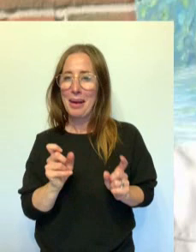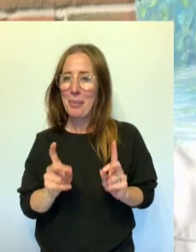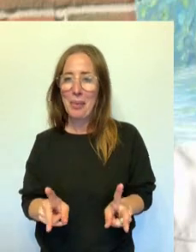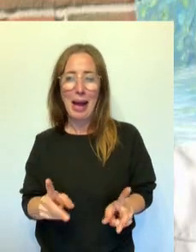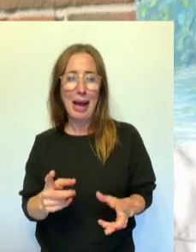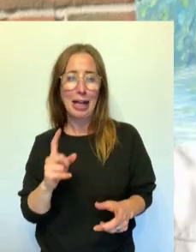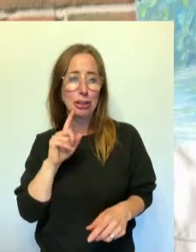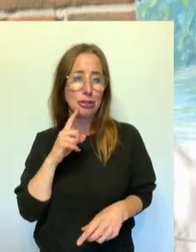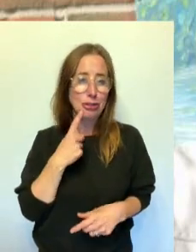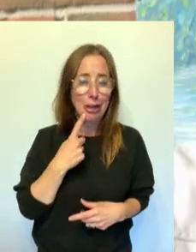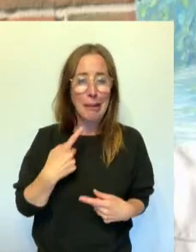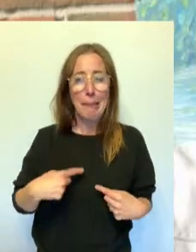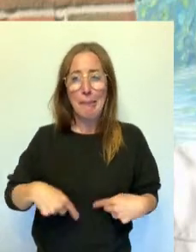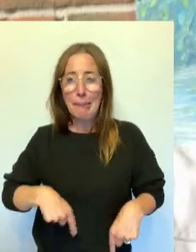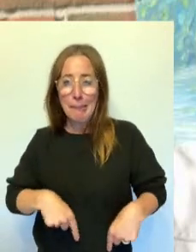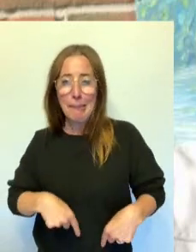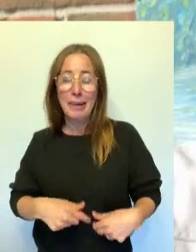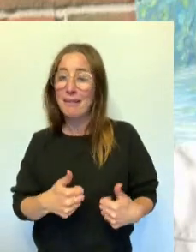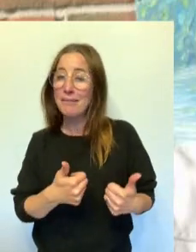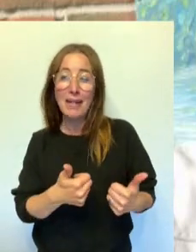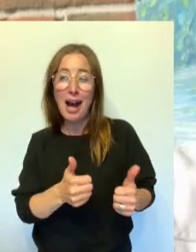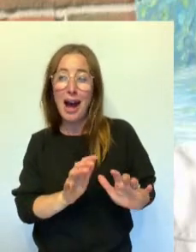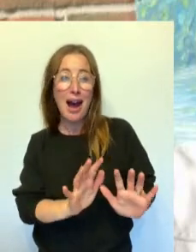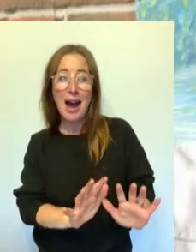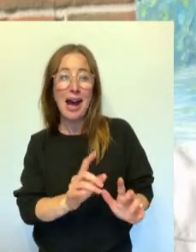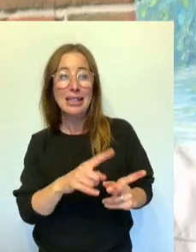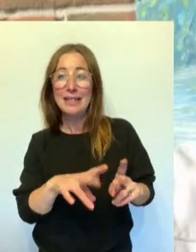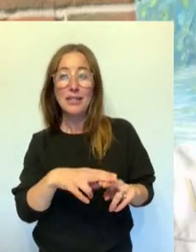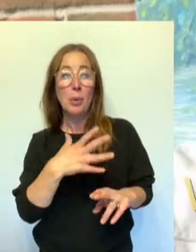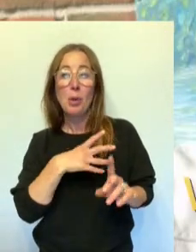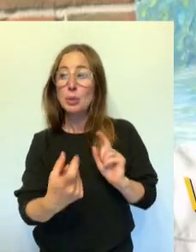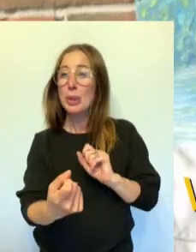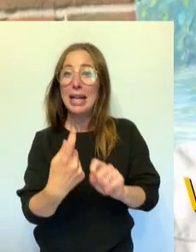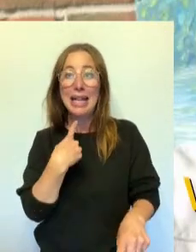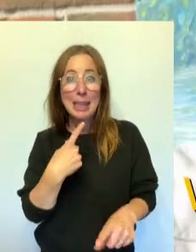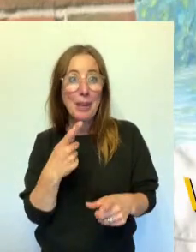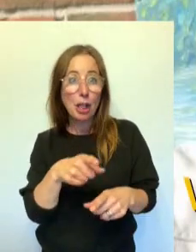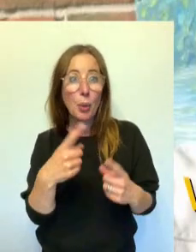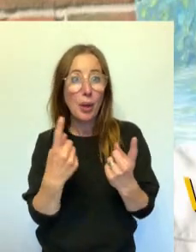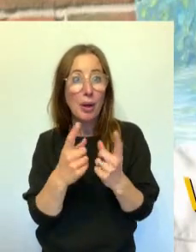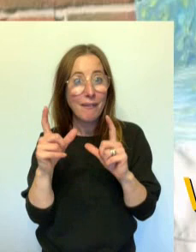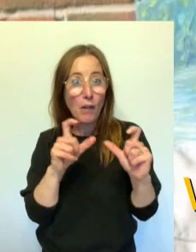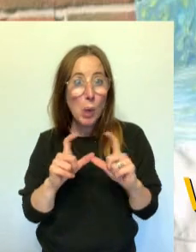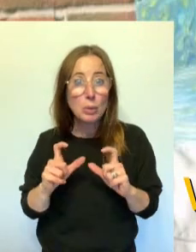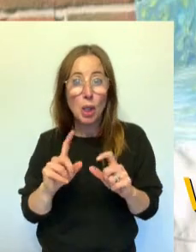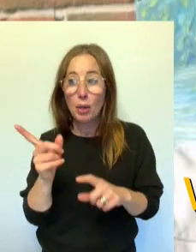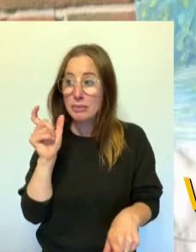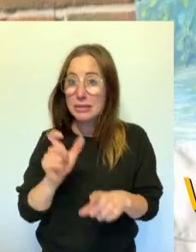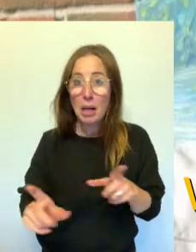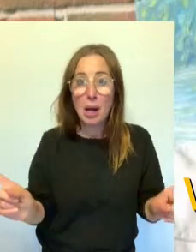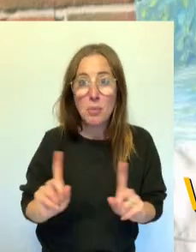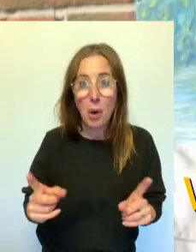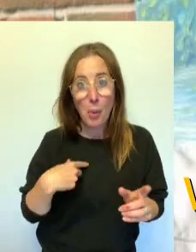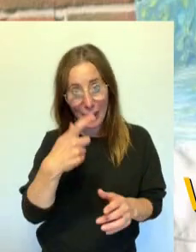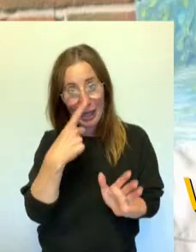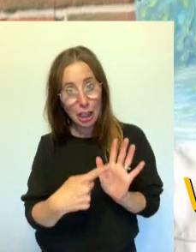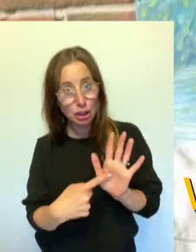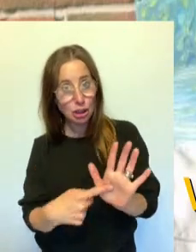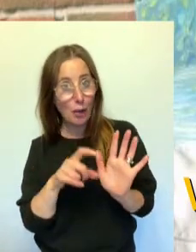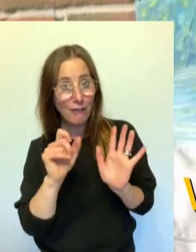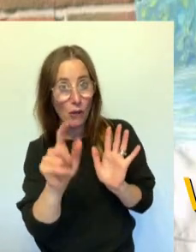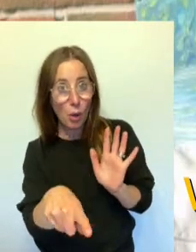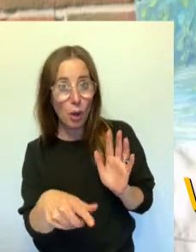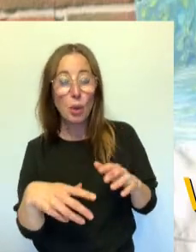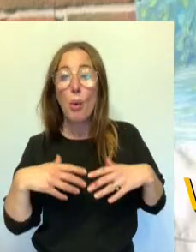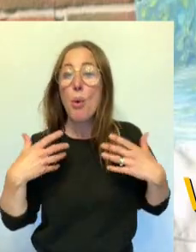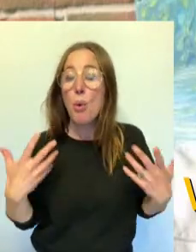that's totally fine too. If you'd like to email in some pictures of what you've done, that would be fantastic and we can show those. Or if you just